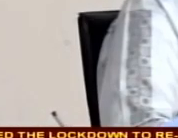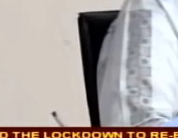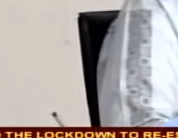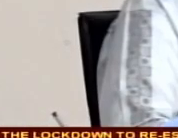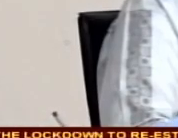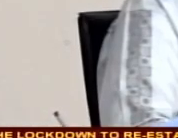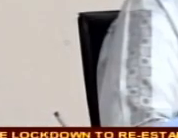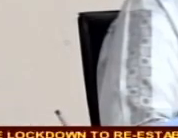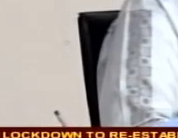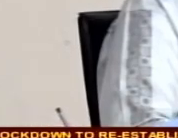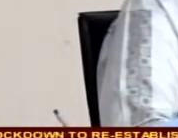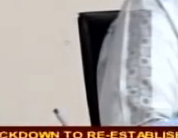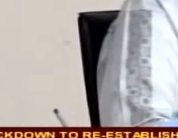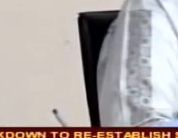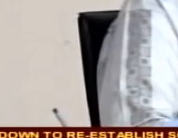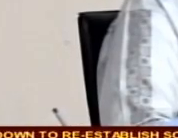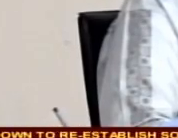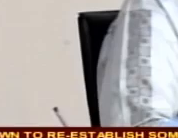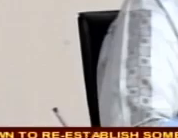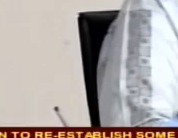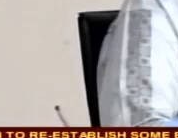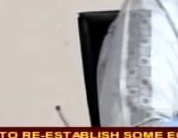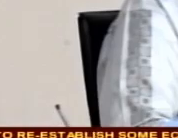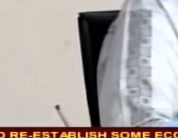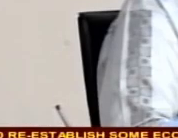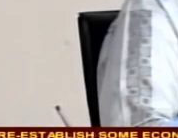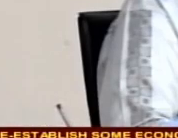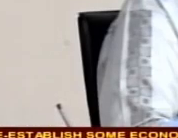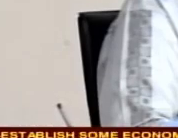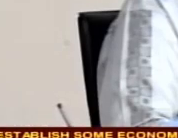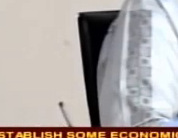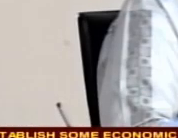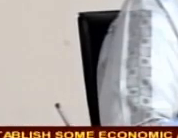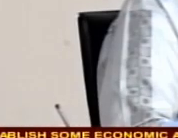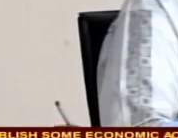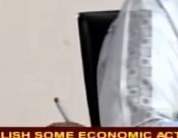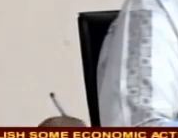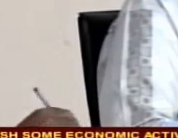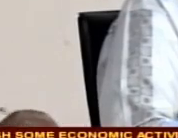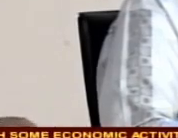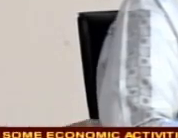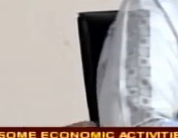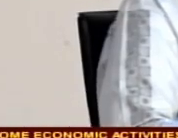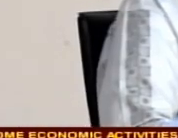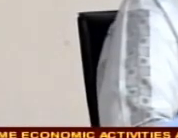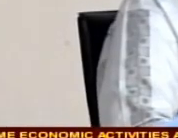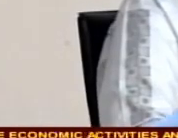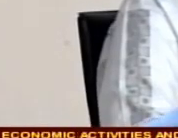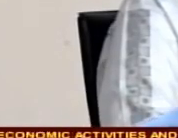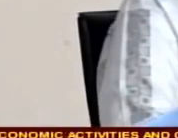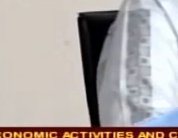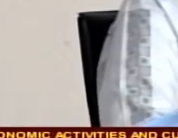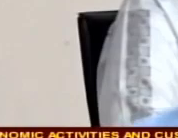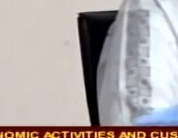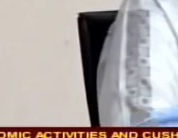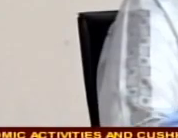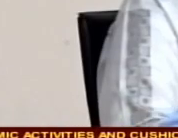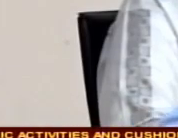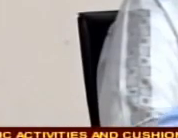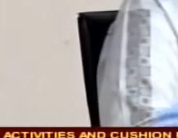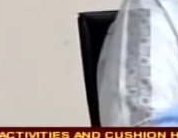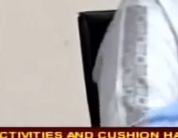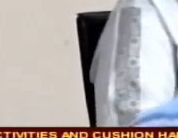tickets, so that they can come home and pay for the isolation center, because they are saying that they cannot